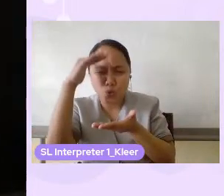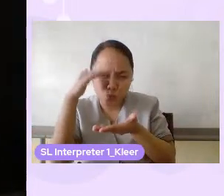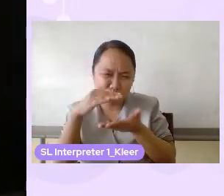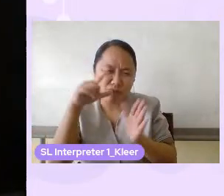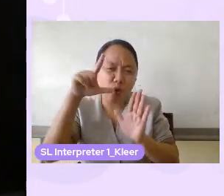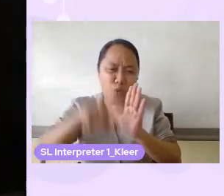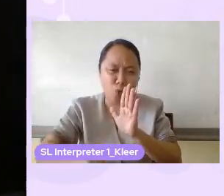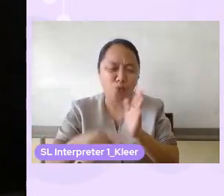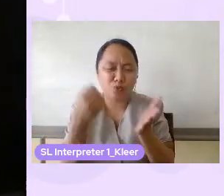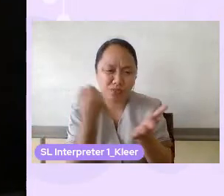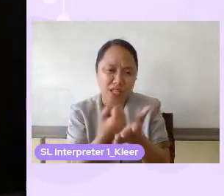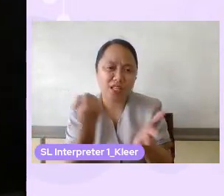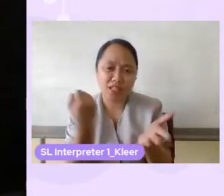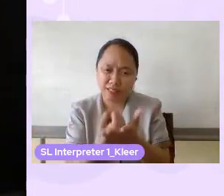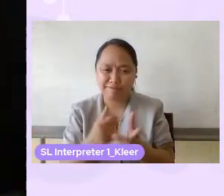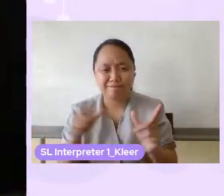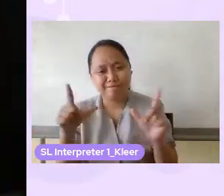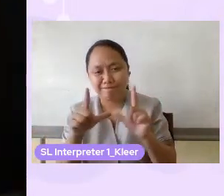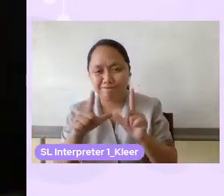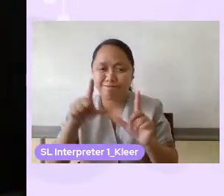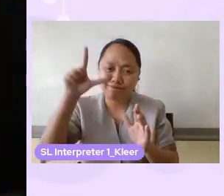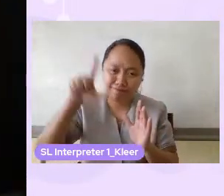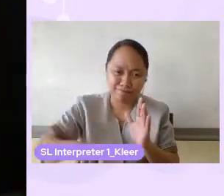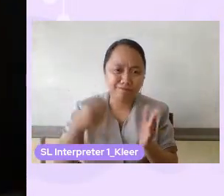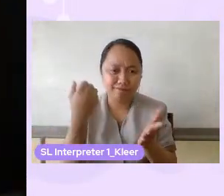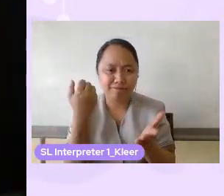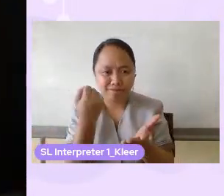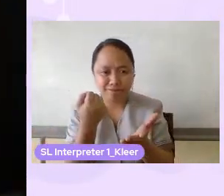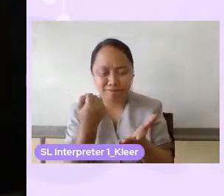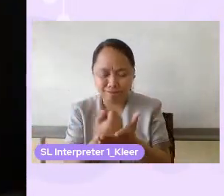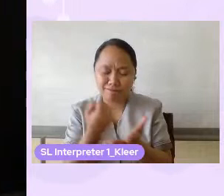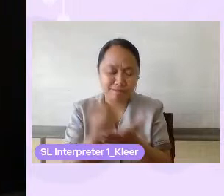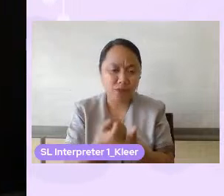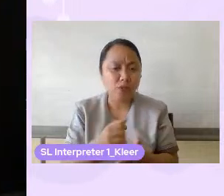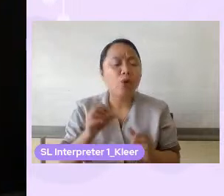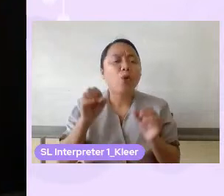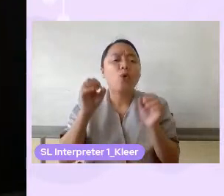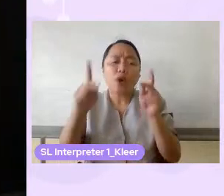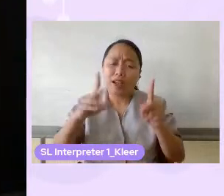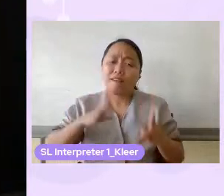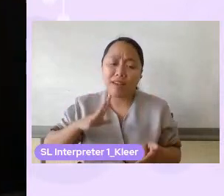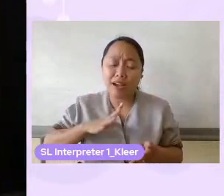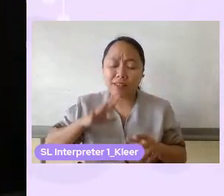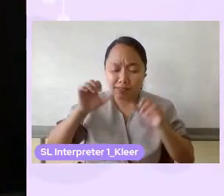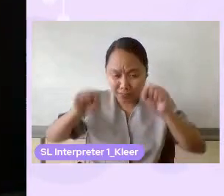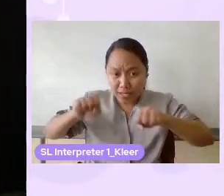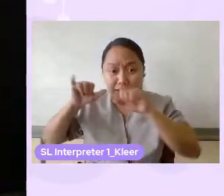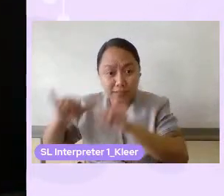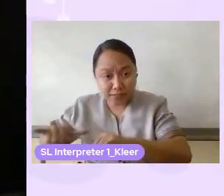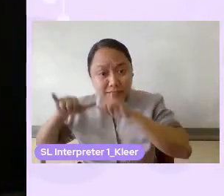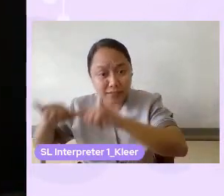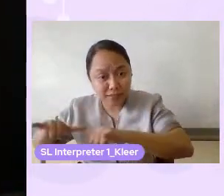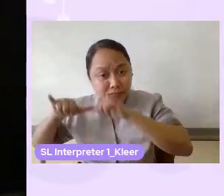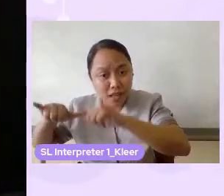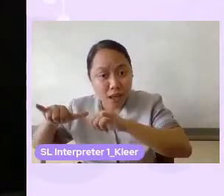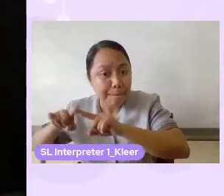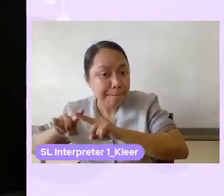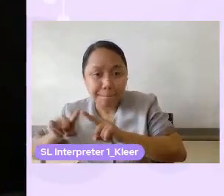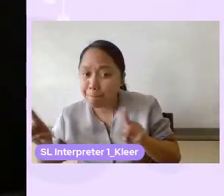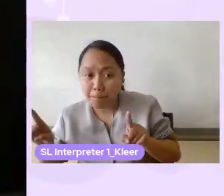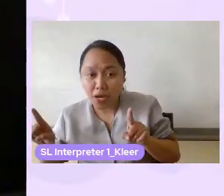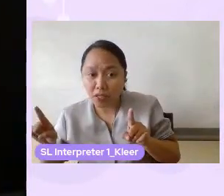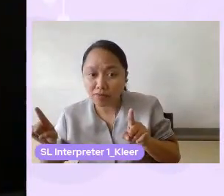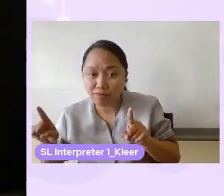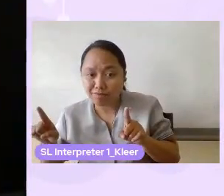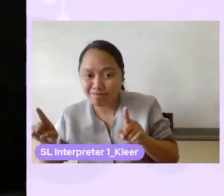So, of course, we can stay there. Pwede yung kababaihan parang pag-encode-encode at cut-paste lang. But they can also